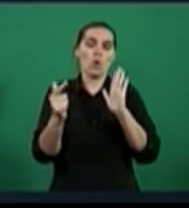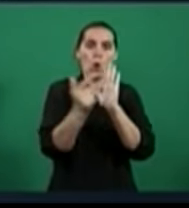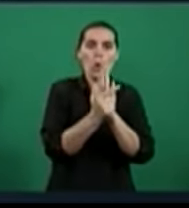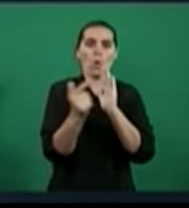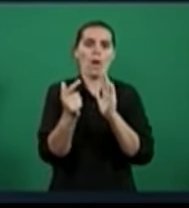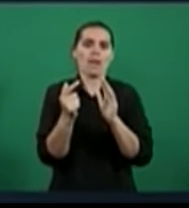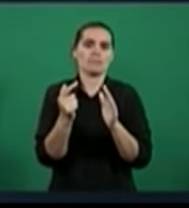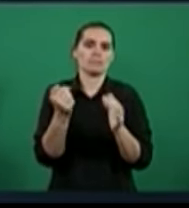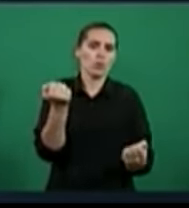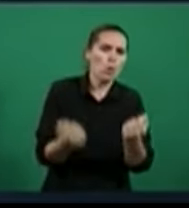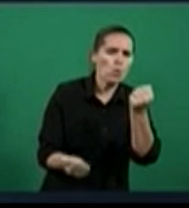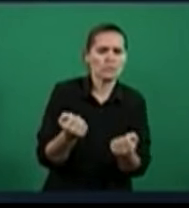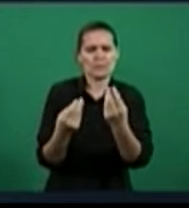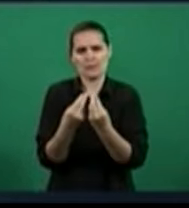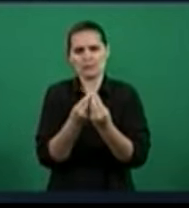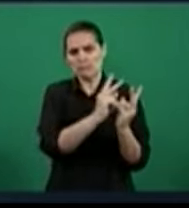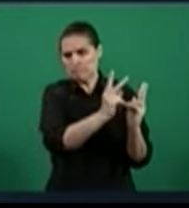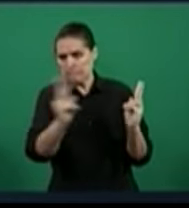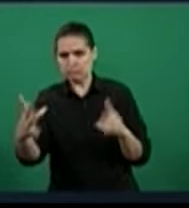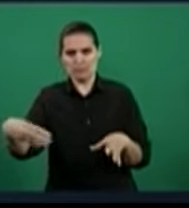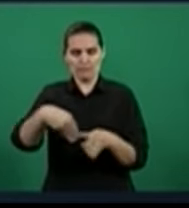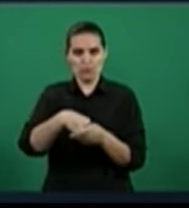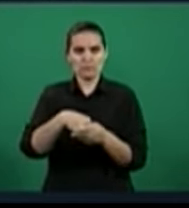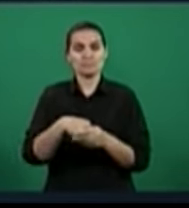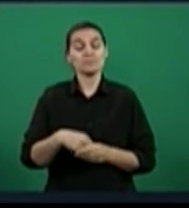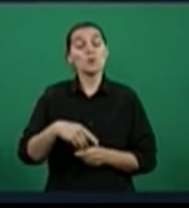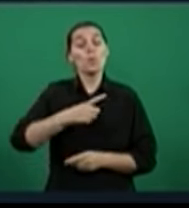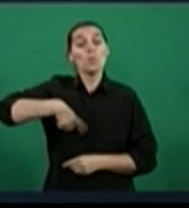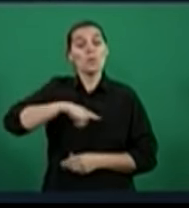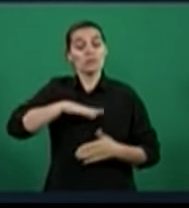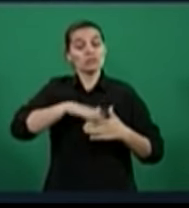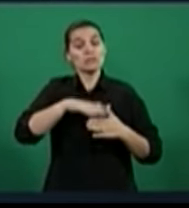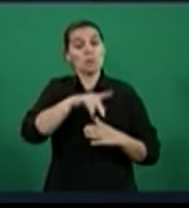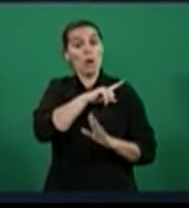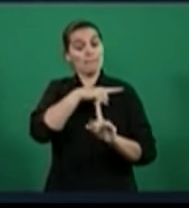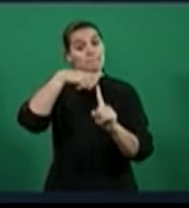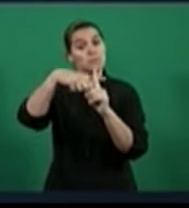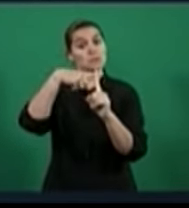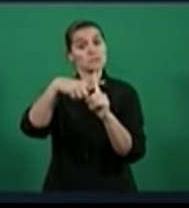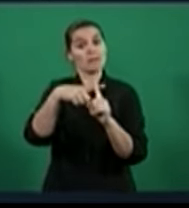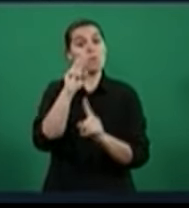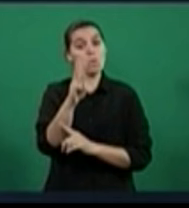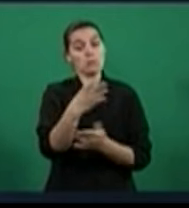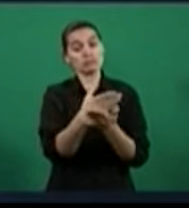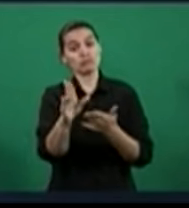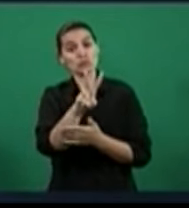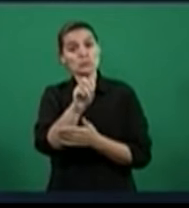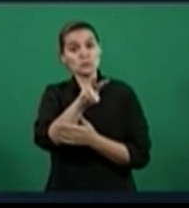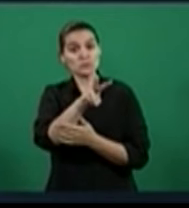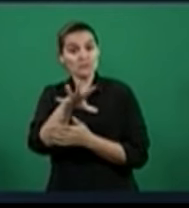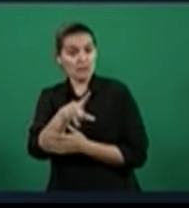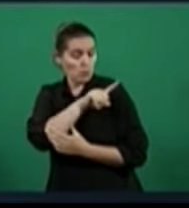prosecution. So the reason why we are optimistic on one part is that in terms